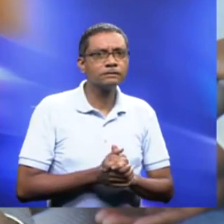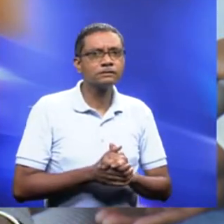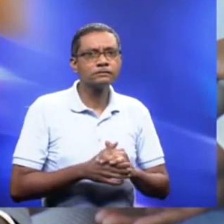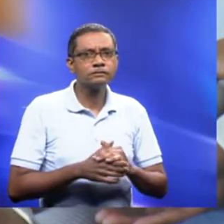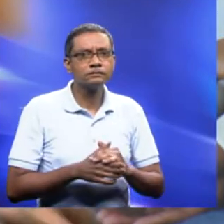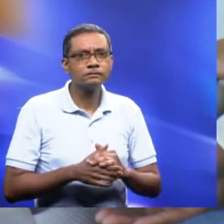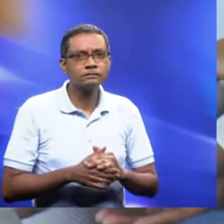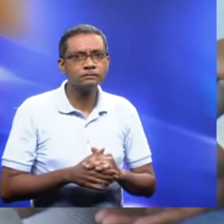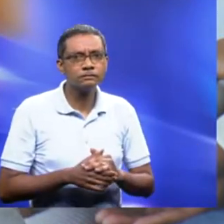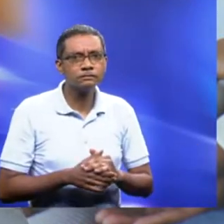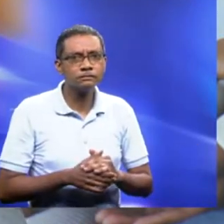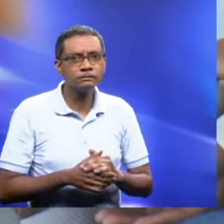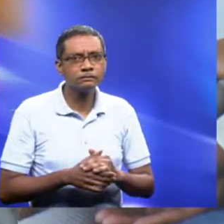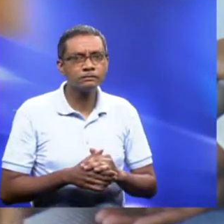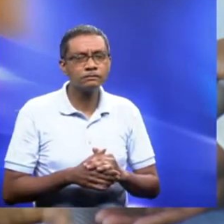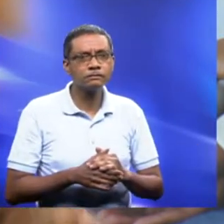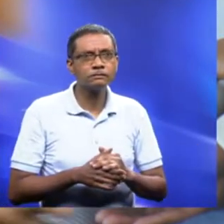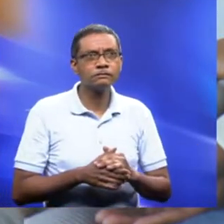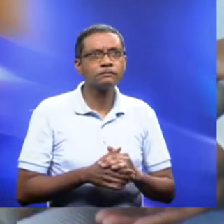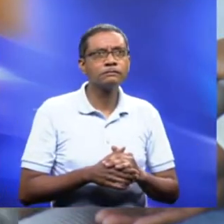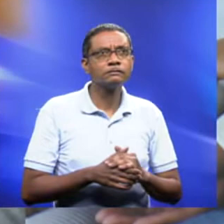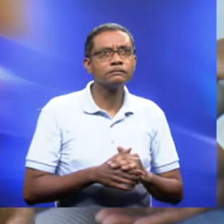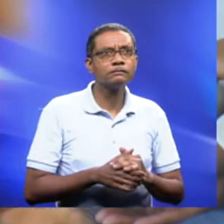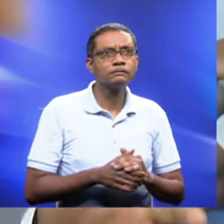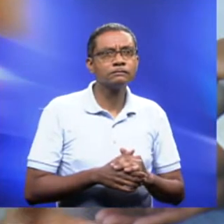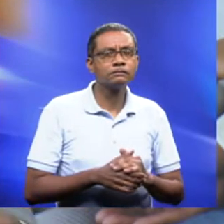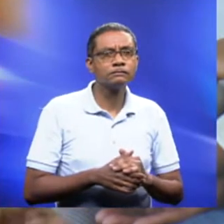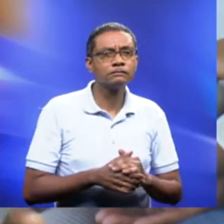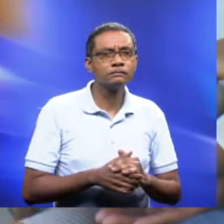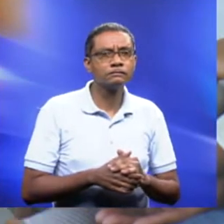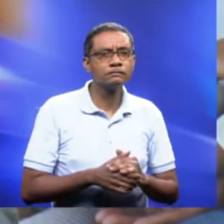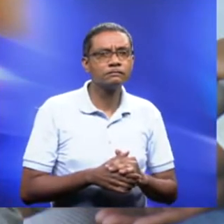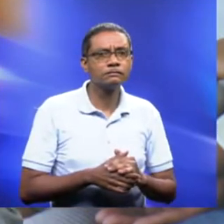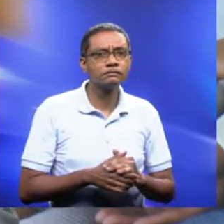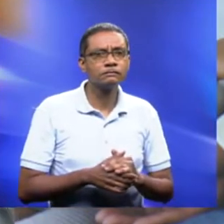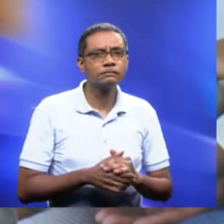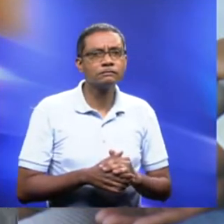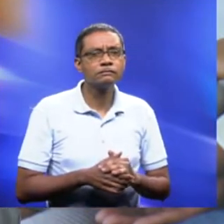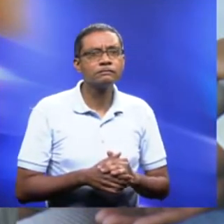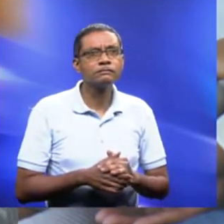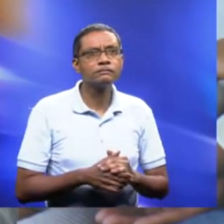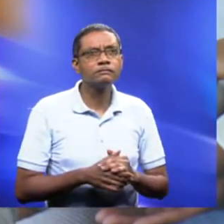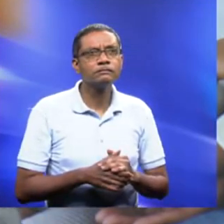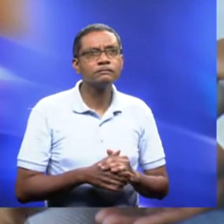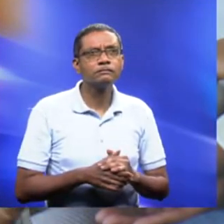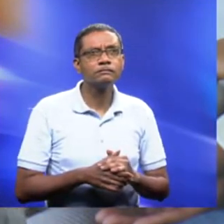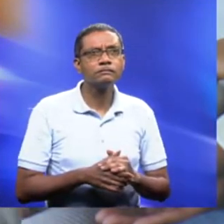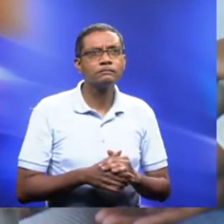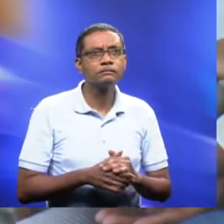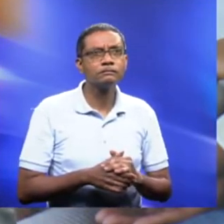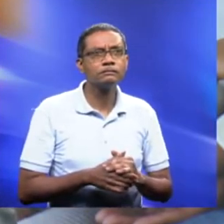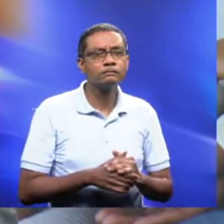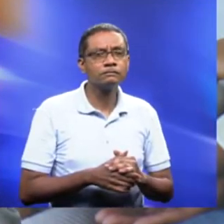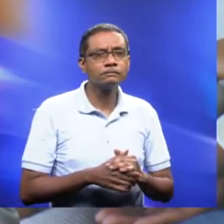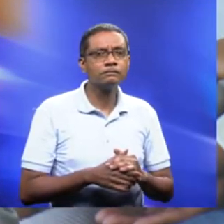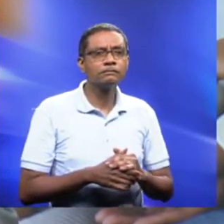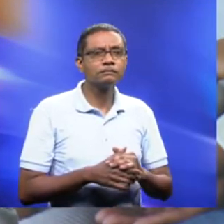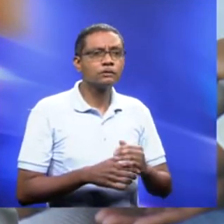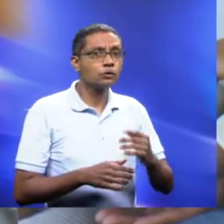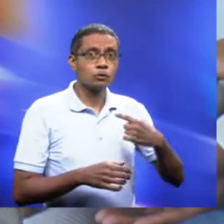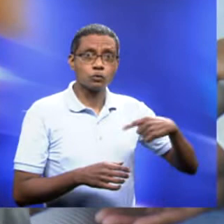by ensuring that alphanumeric, one capitalized, lowercase, and so on. So there are responsibilities on several